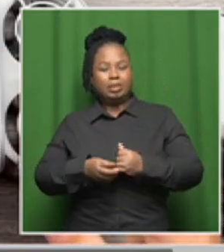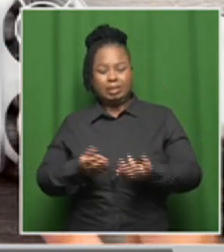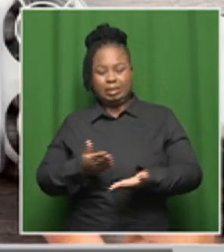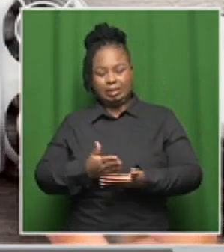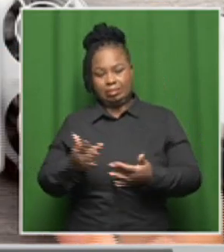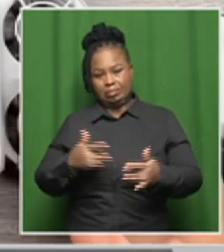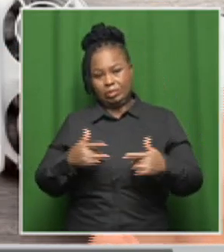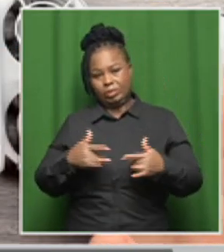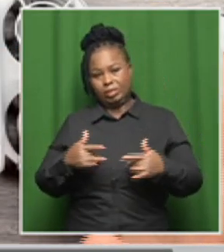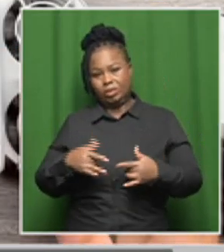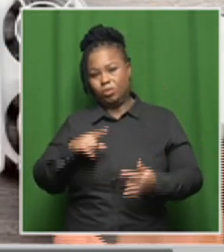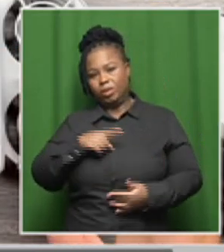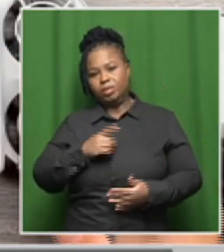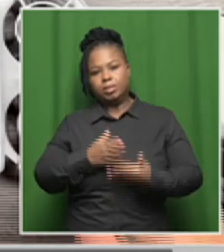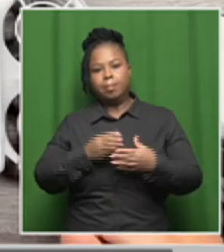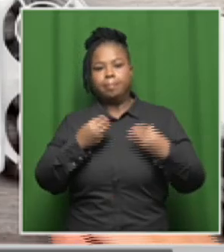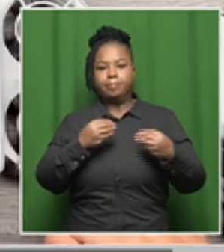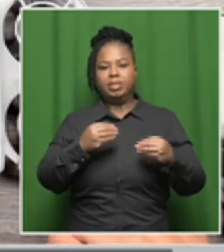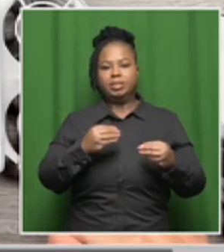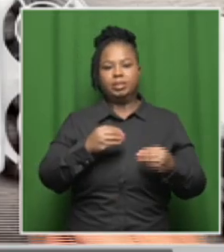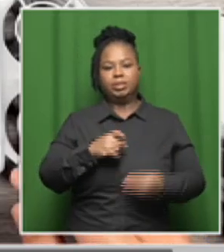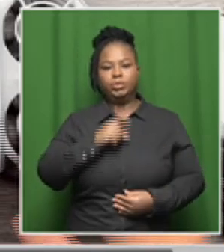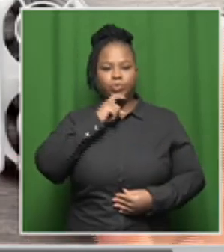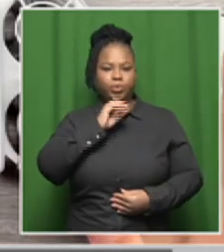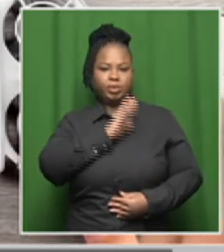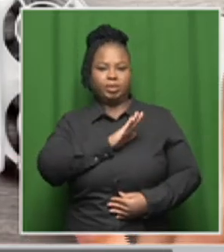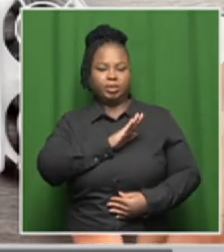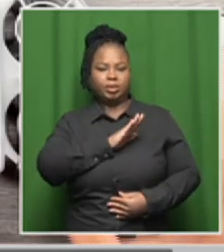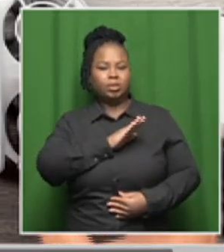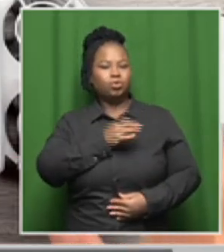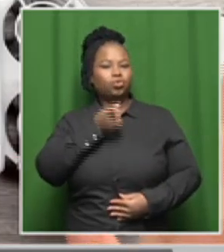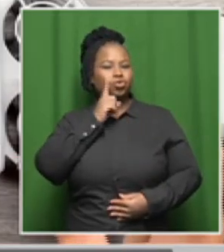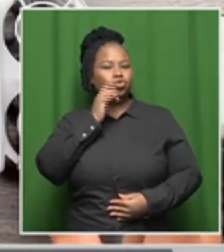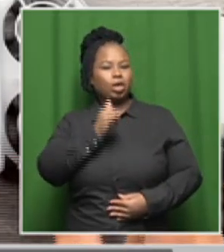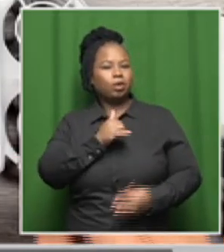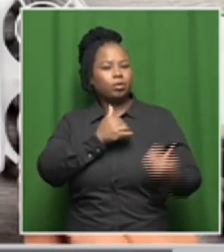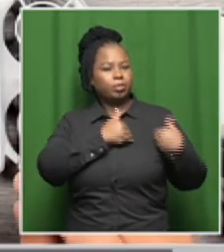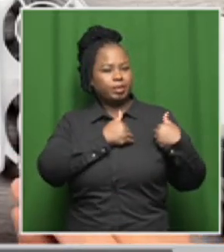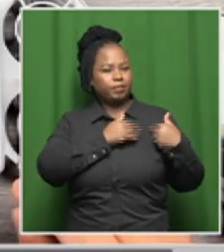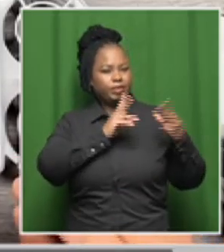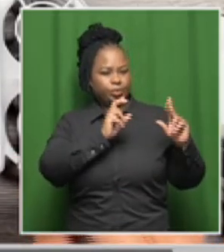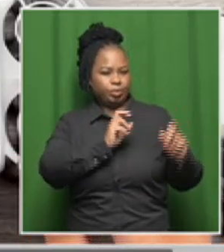about impractical commercial aviation-style security checks. Perhaps we can touch on that.